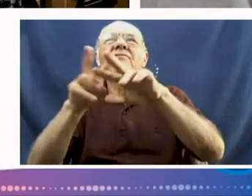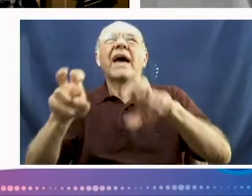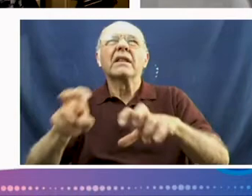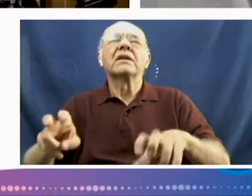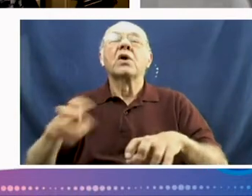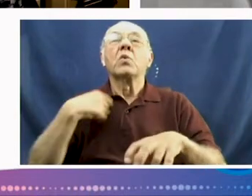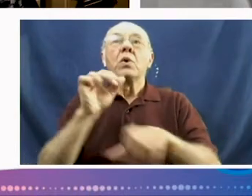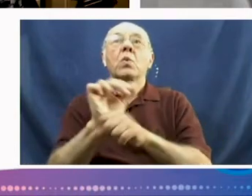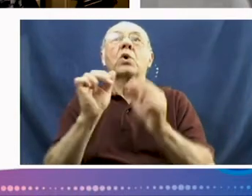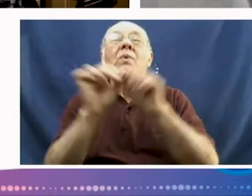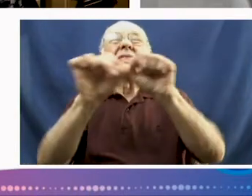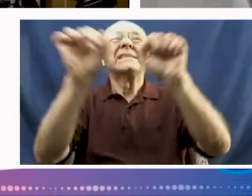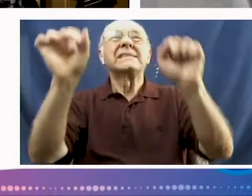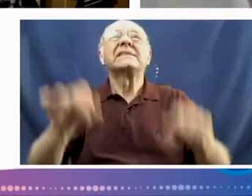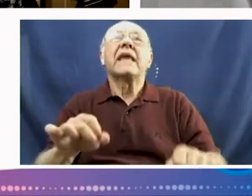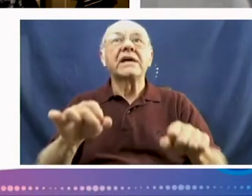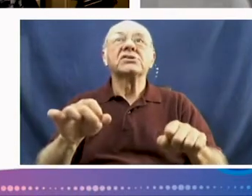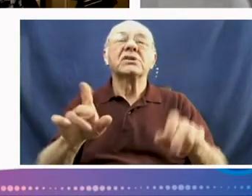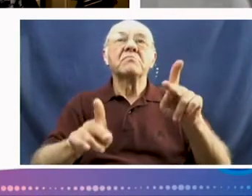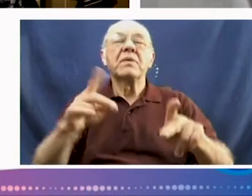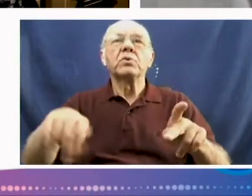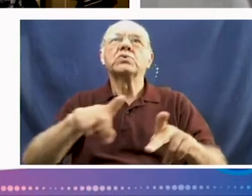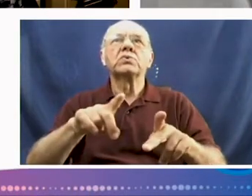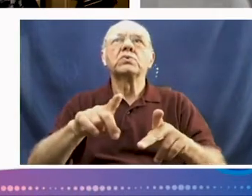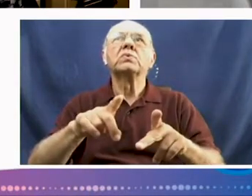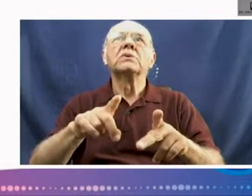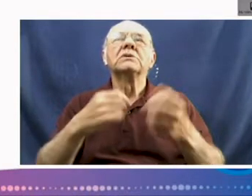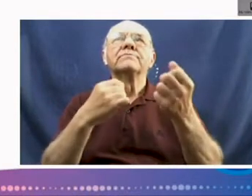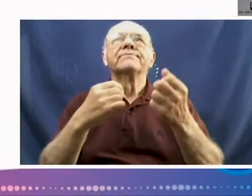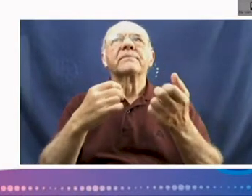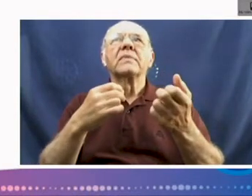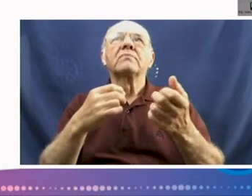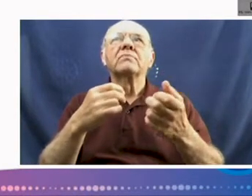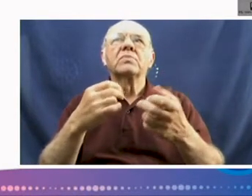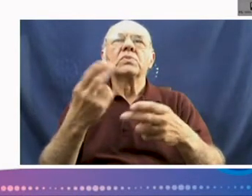to help become a sponsor of this technology.